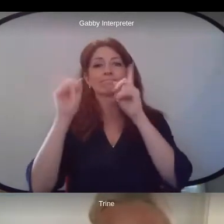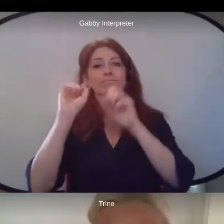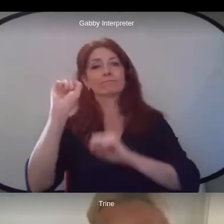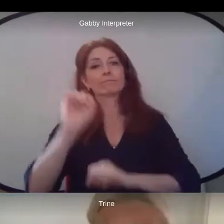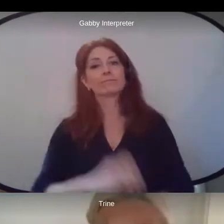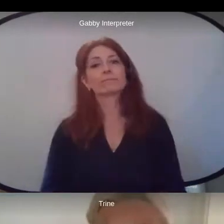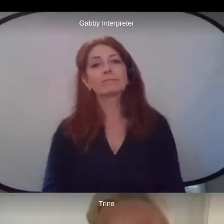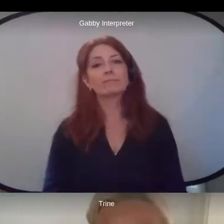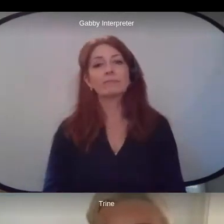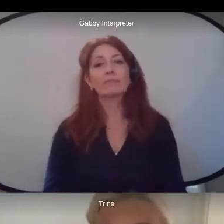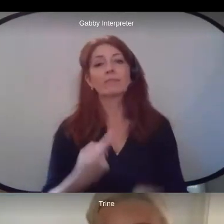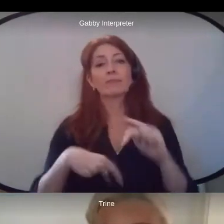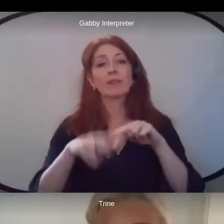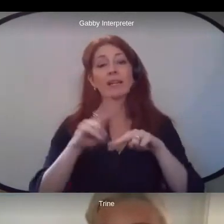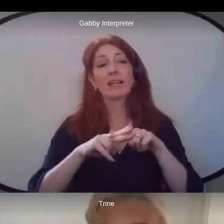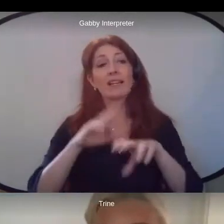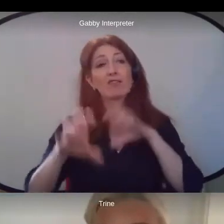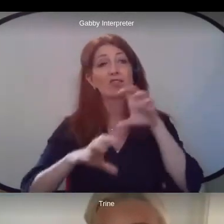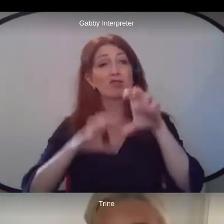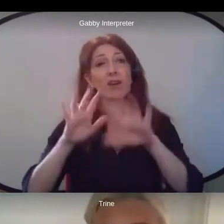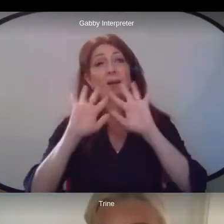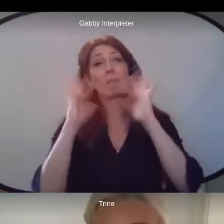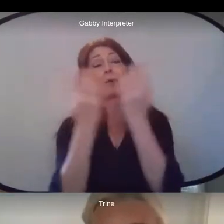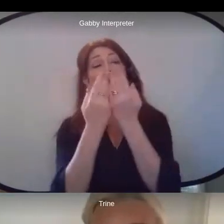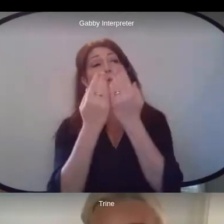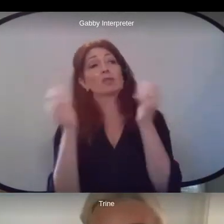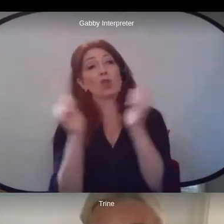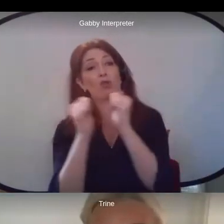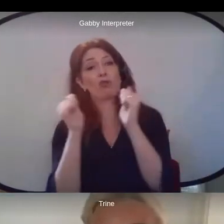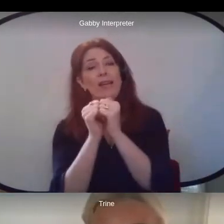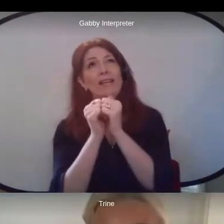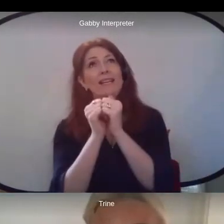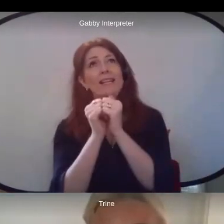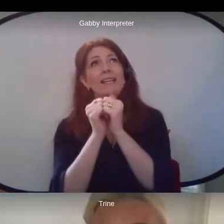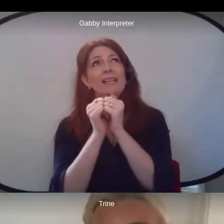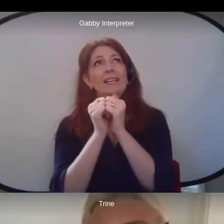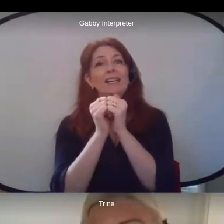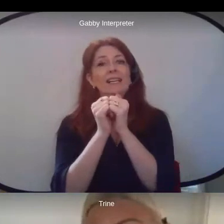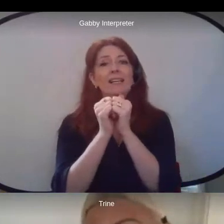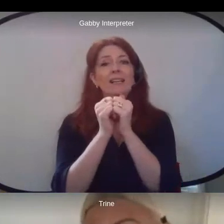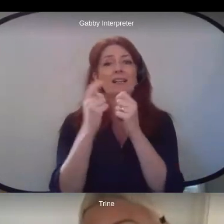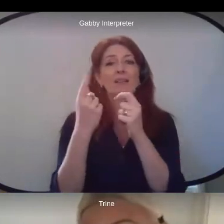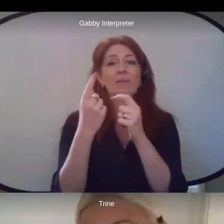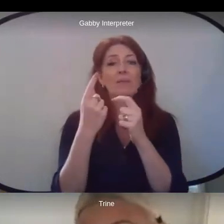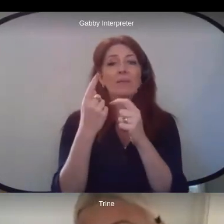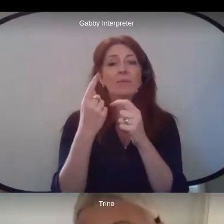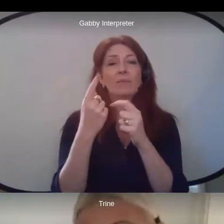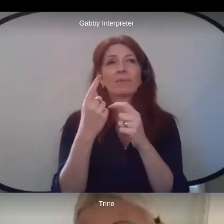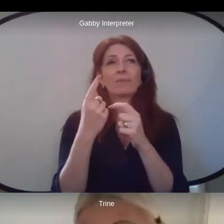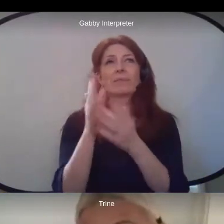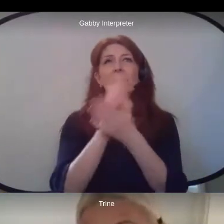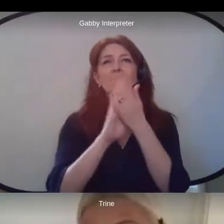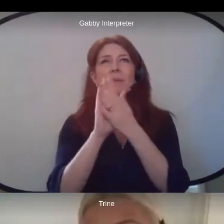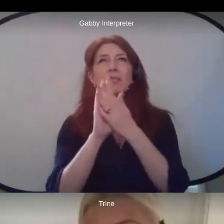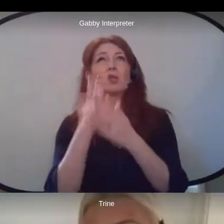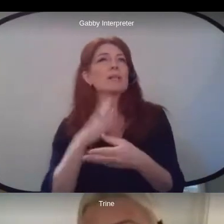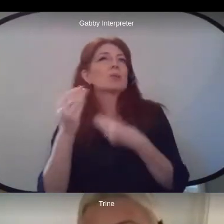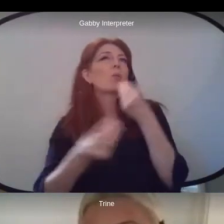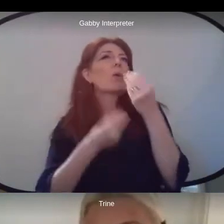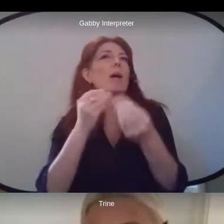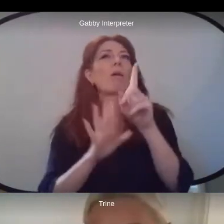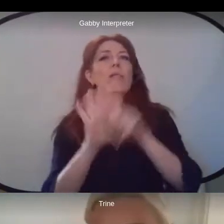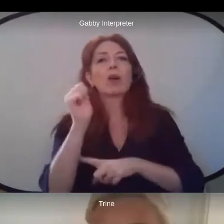But if you are struggling to get board buy-in, the one suggestion that I would have for you is understand what is the culture within your organization?